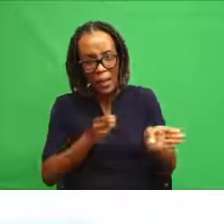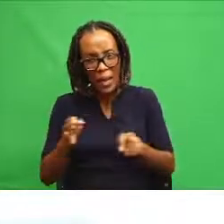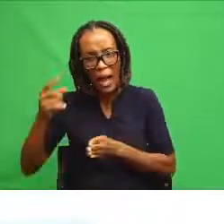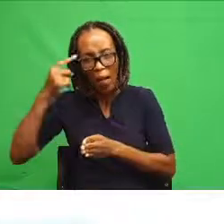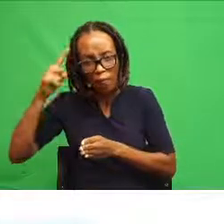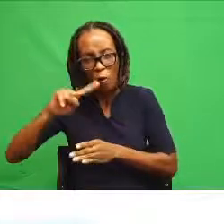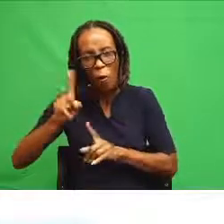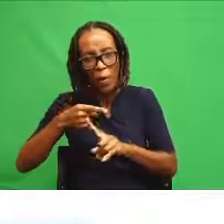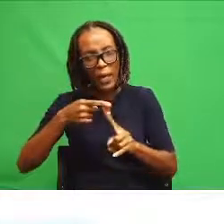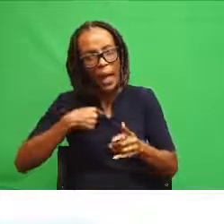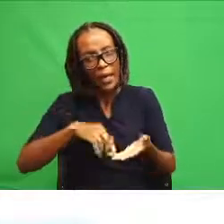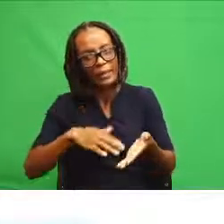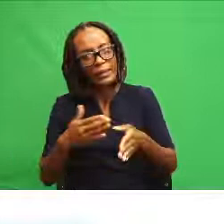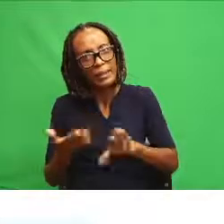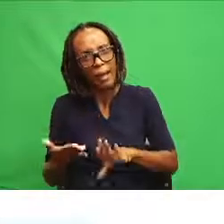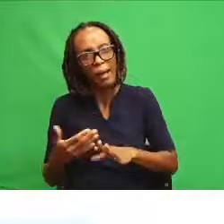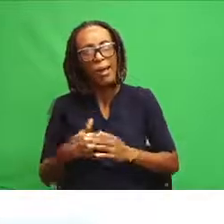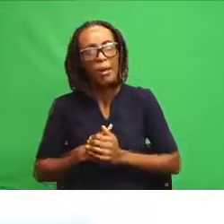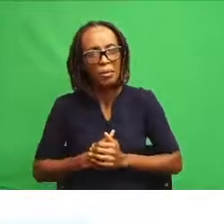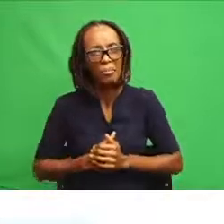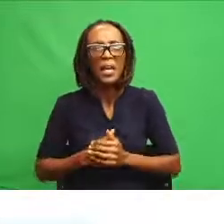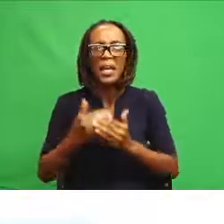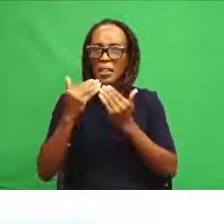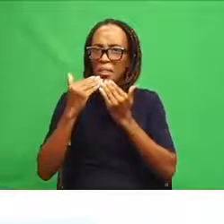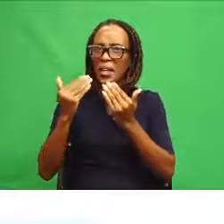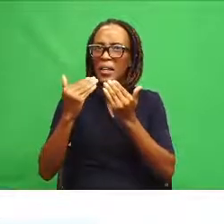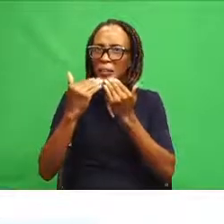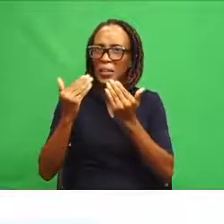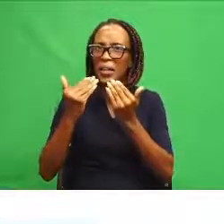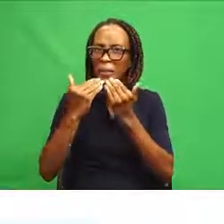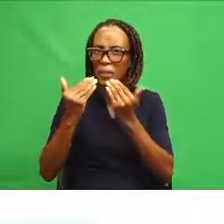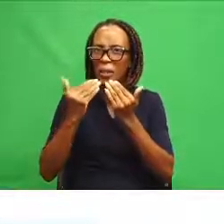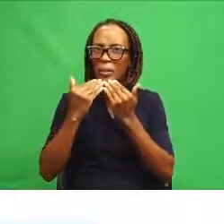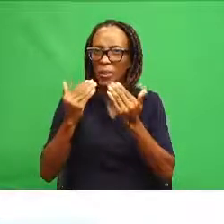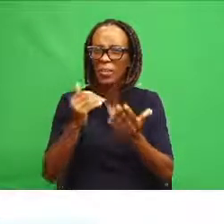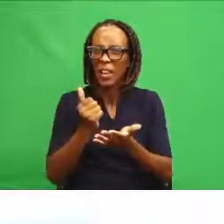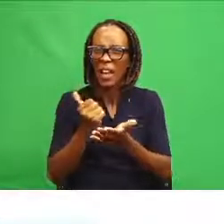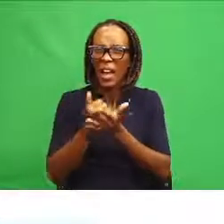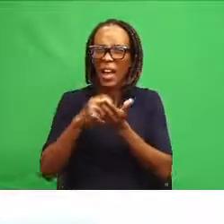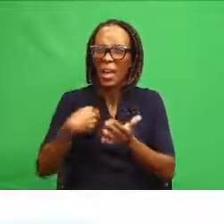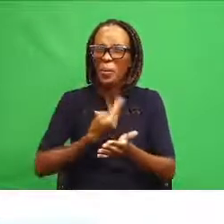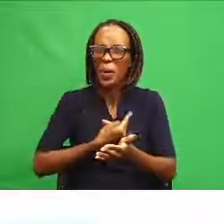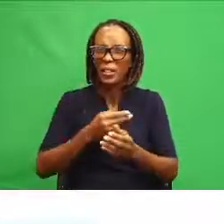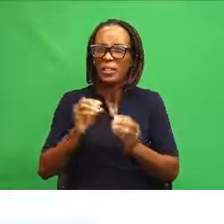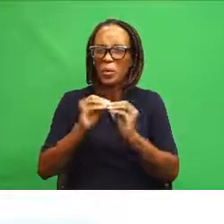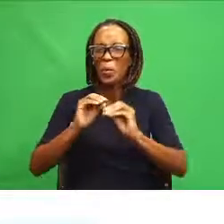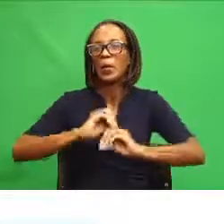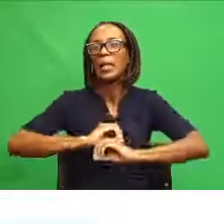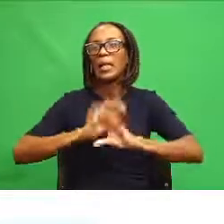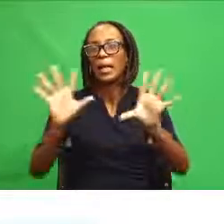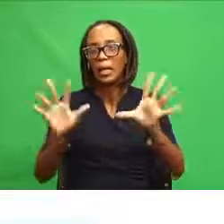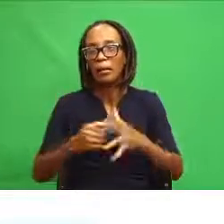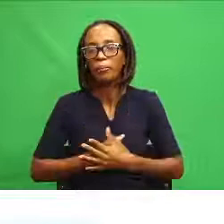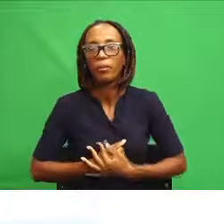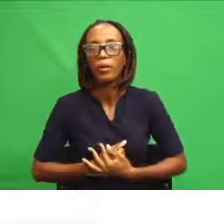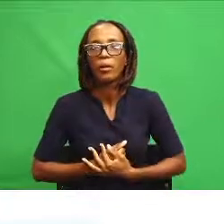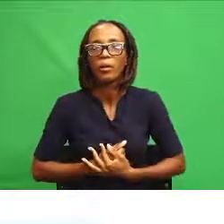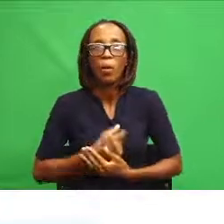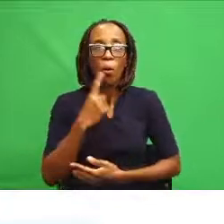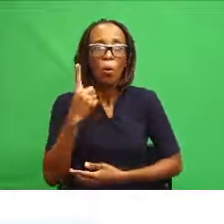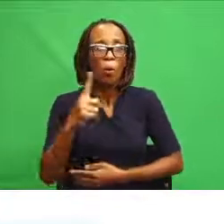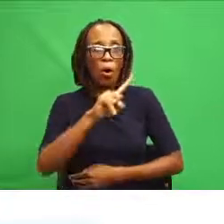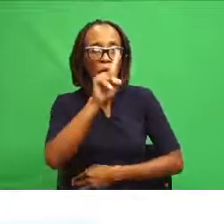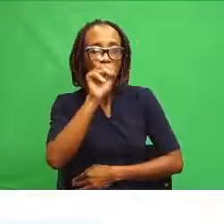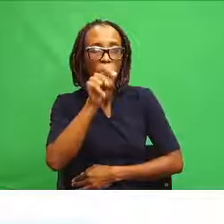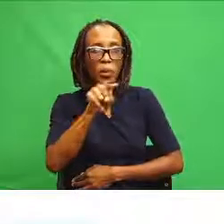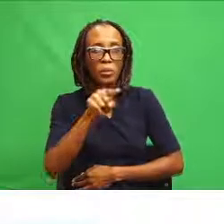so I'm very grateful that you sort of dispel that myth for us, Mr. Thomas. One of the questions that we want